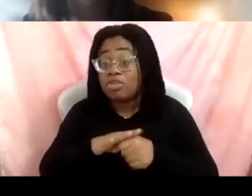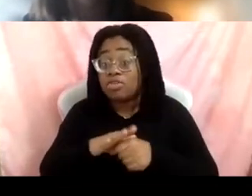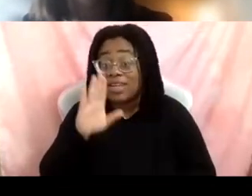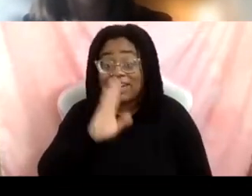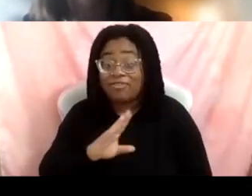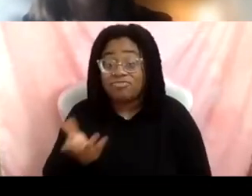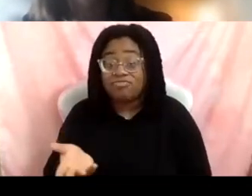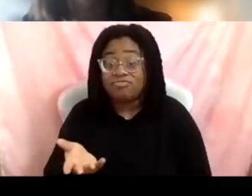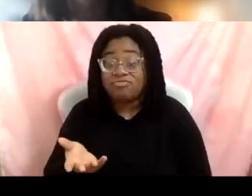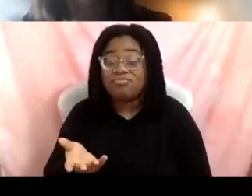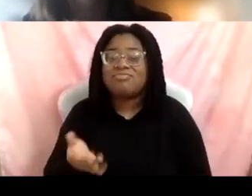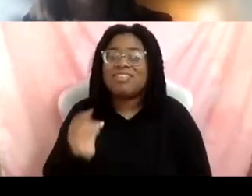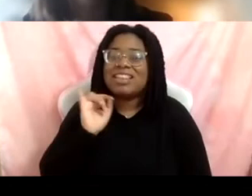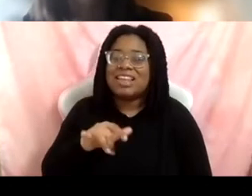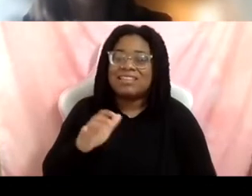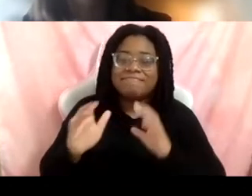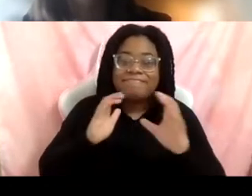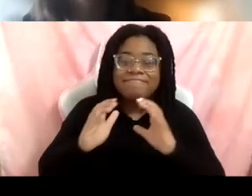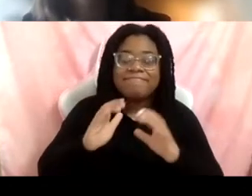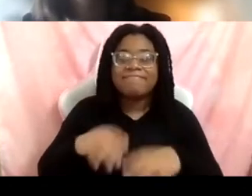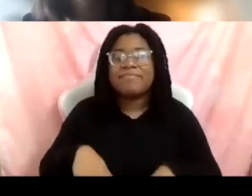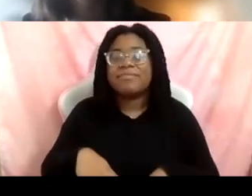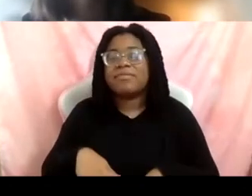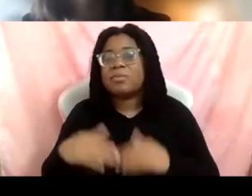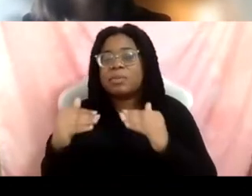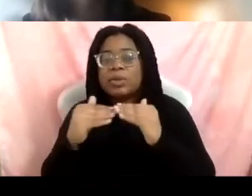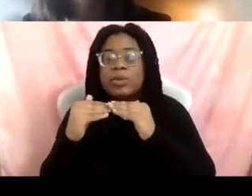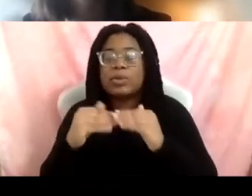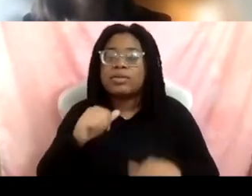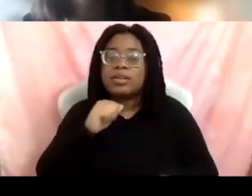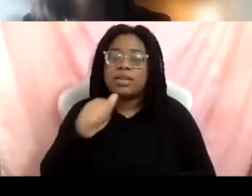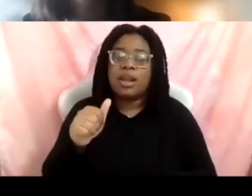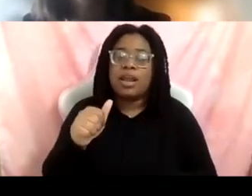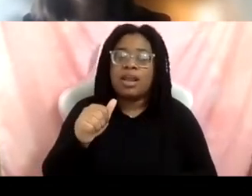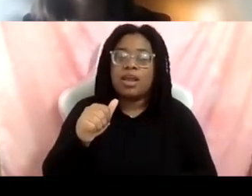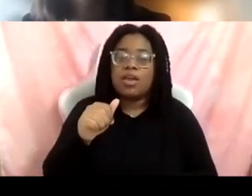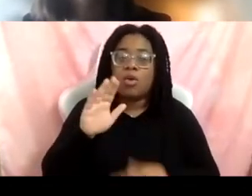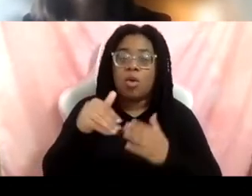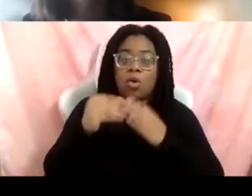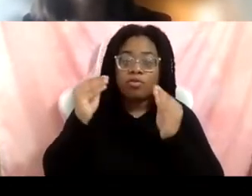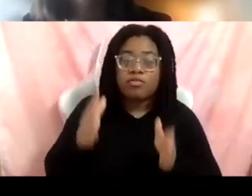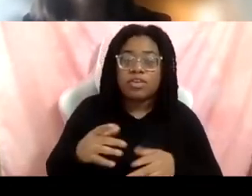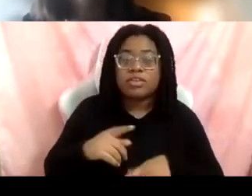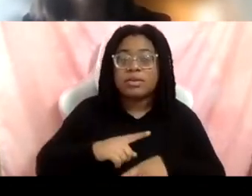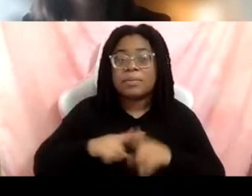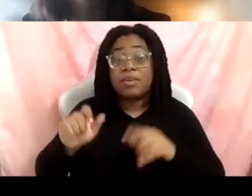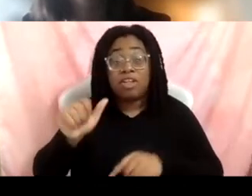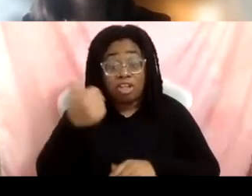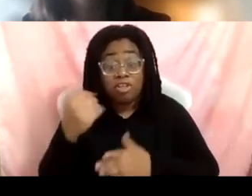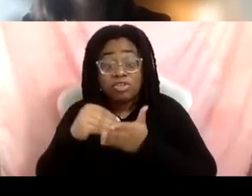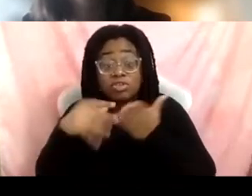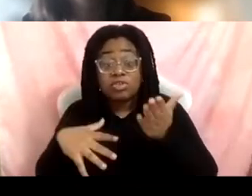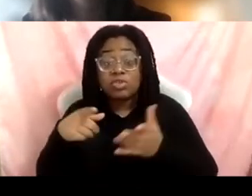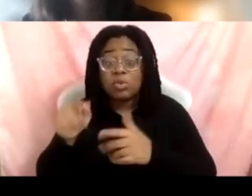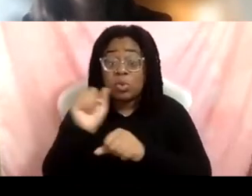is. So it's about communicating with your peers, not necessarily always your professors, but the kids or the other students that you're